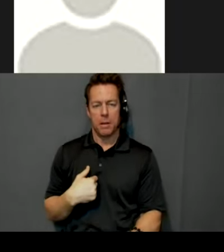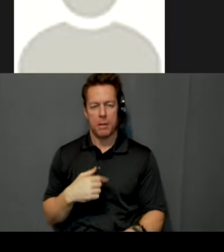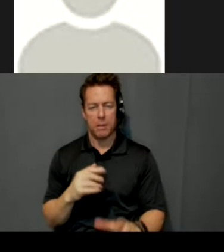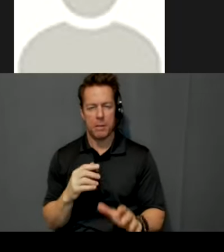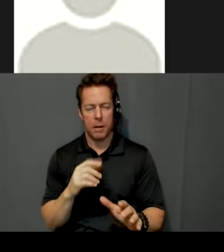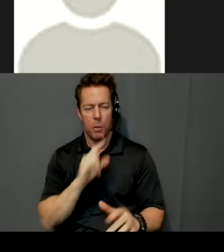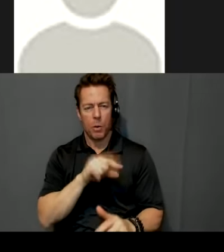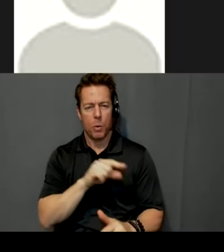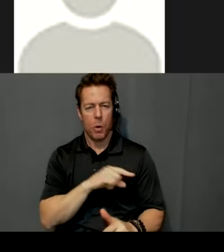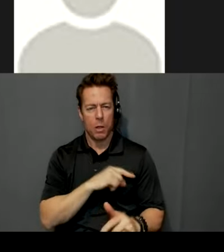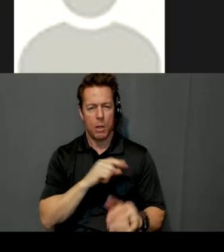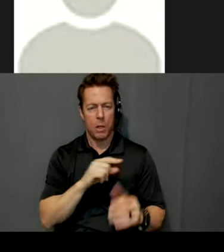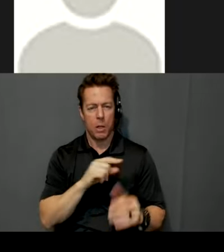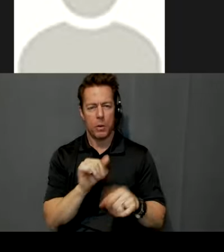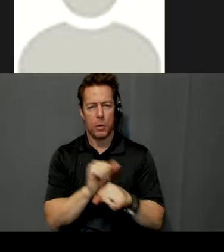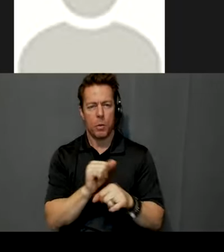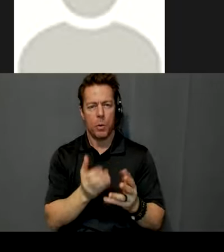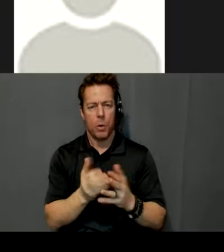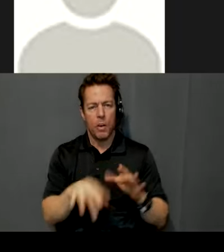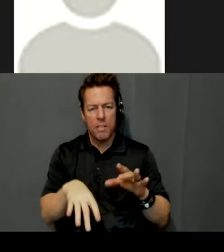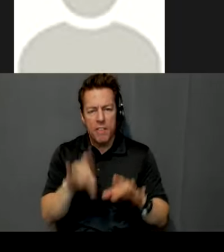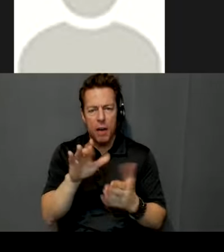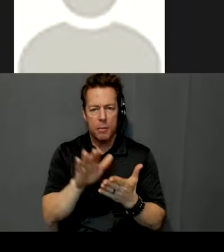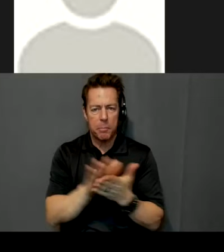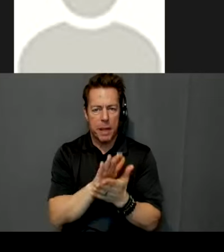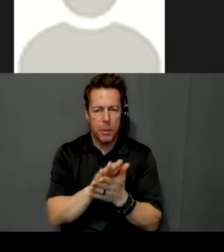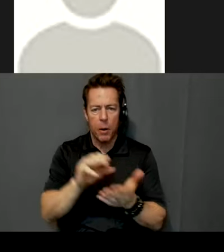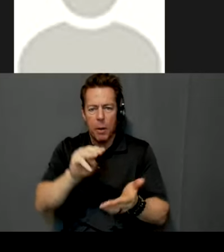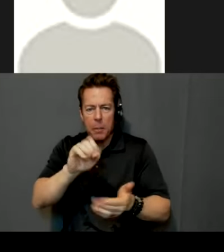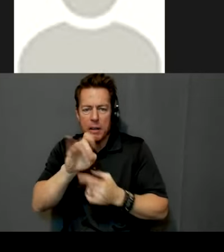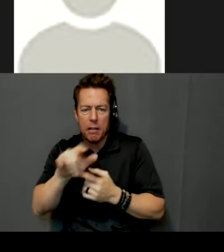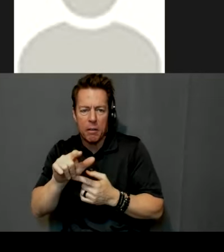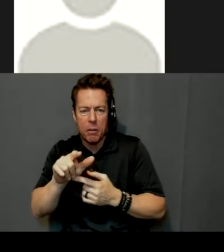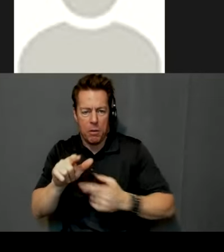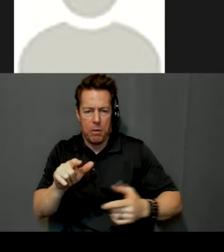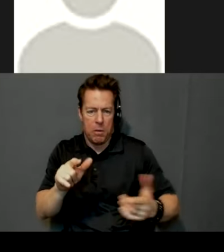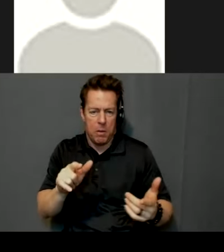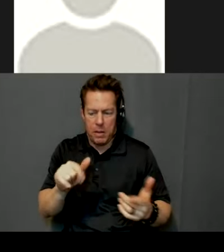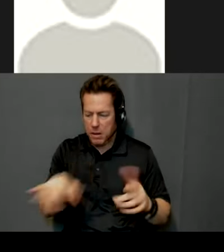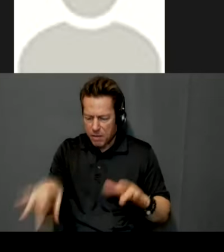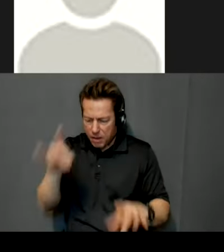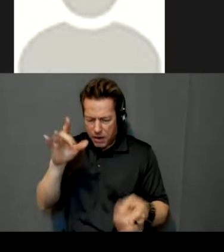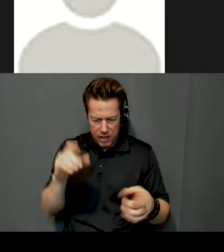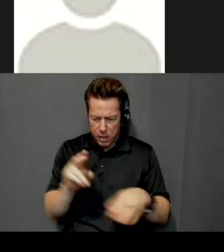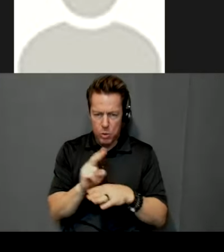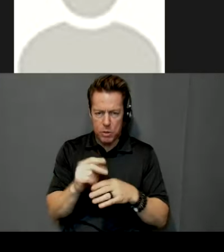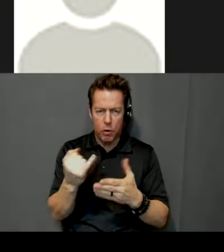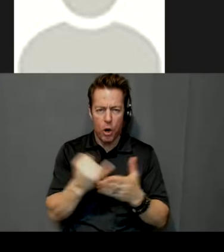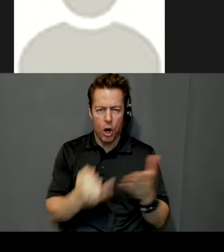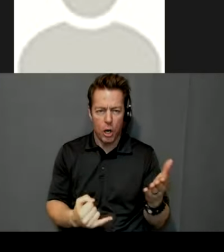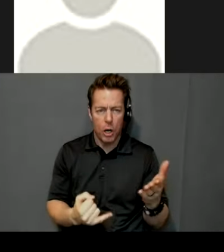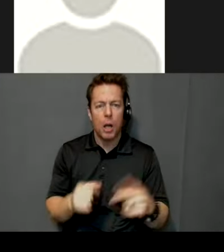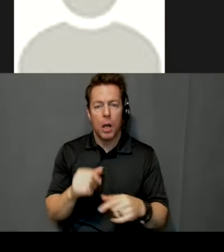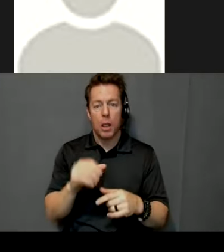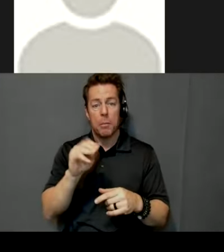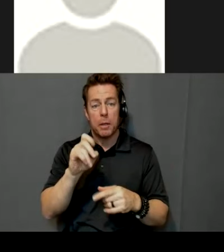these works through the use of found papers and material that wouldn't otherwise be present. I'm fascinated by the idea of the